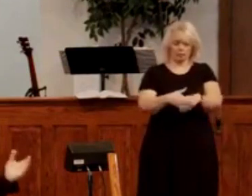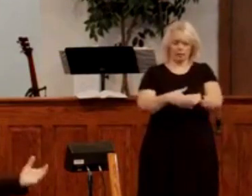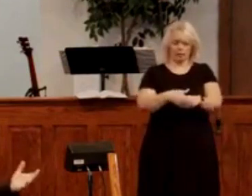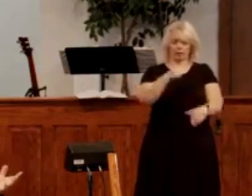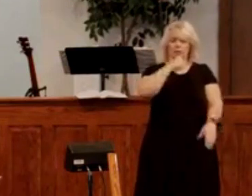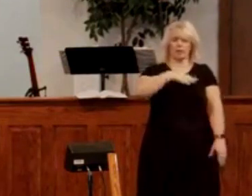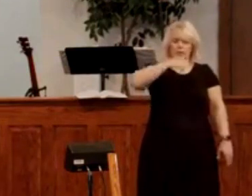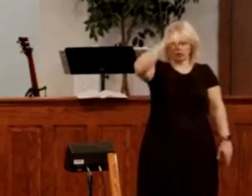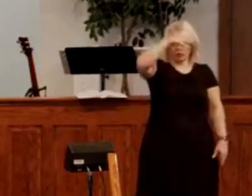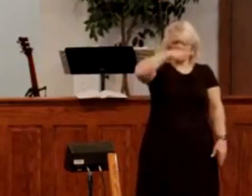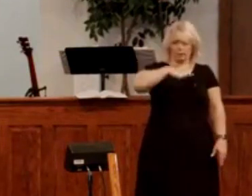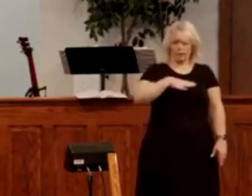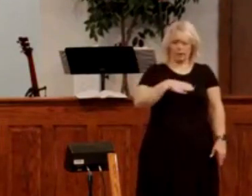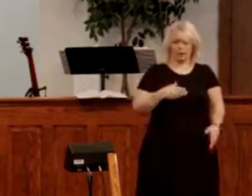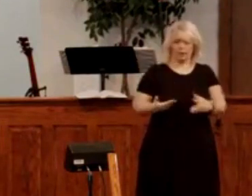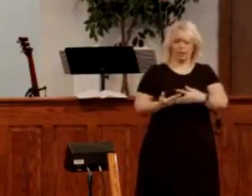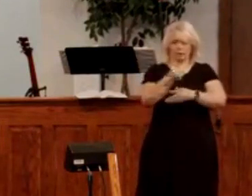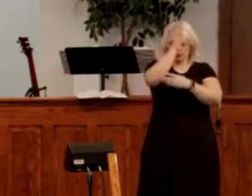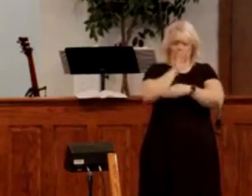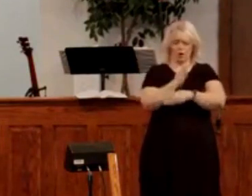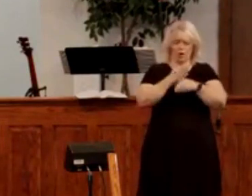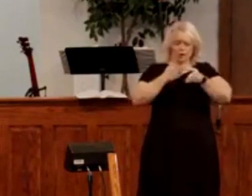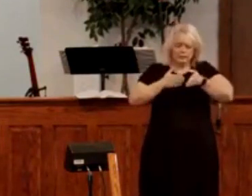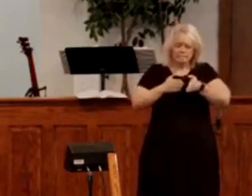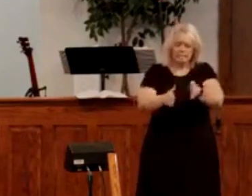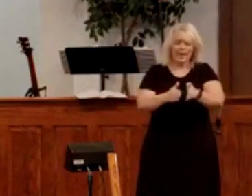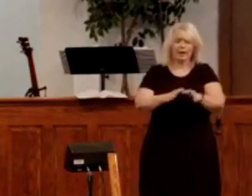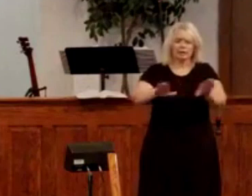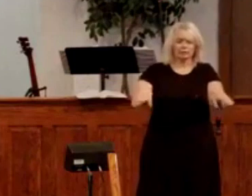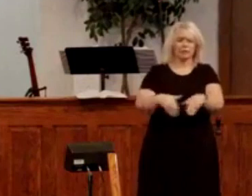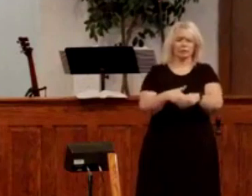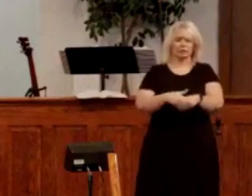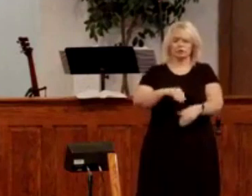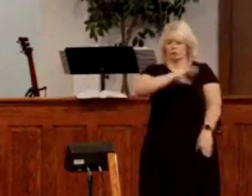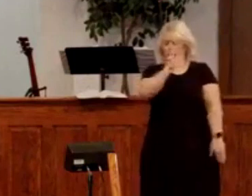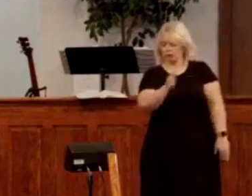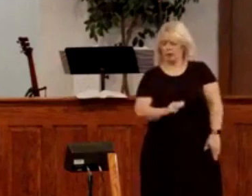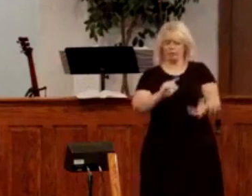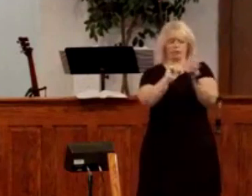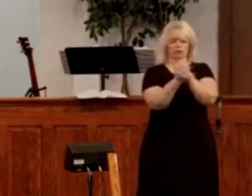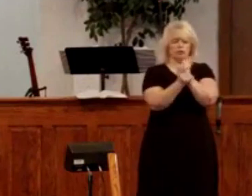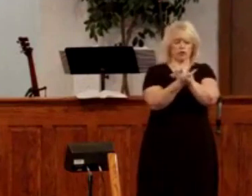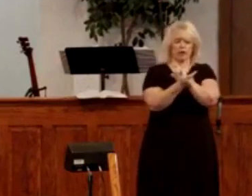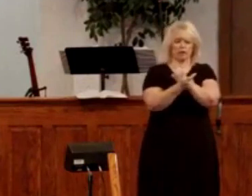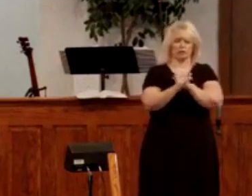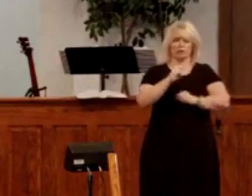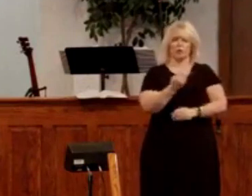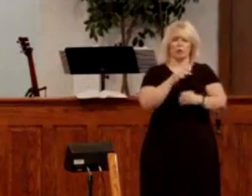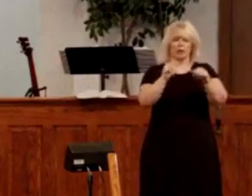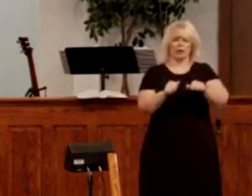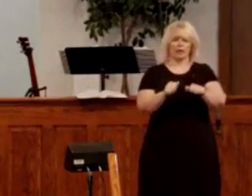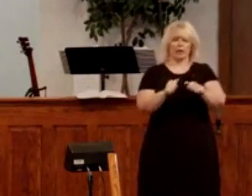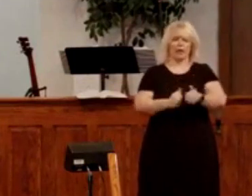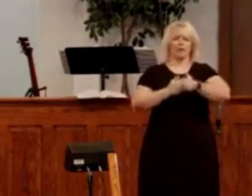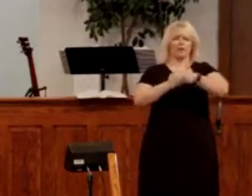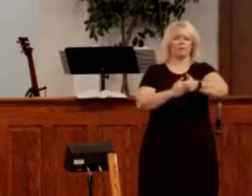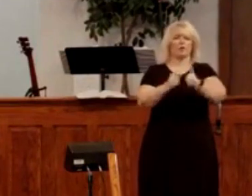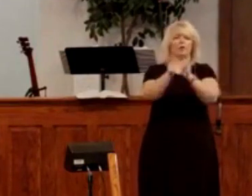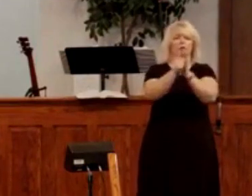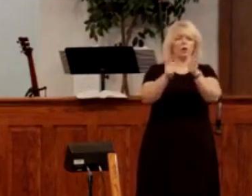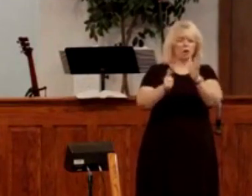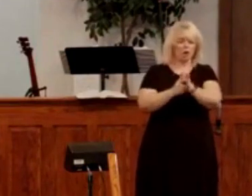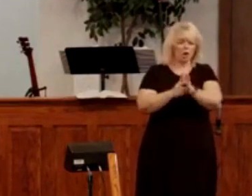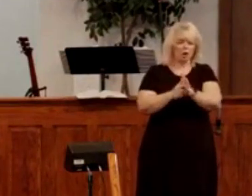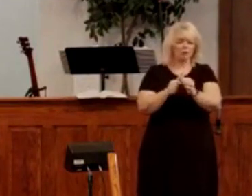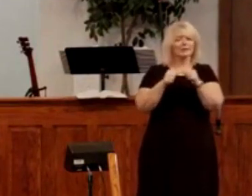be through God's path of marriage. So we will never change that. So we can follow the laws of the land and